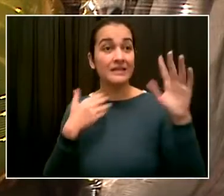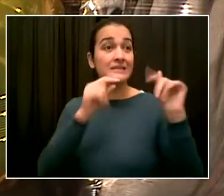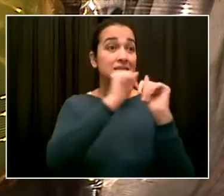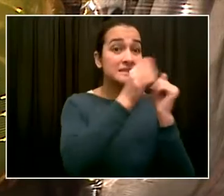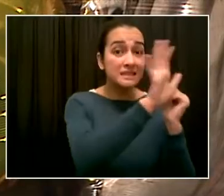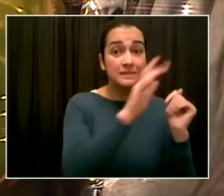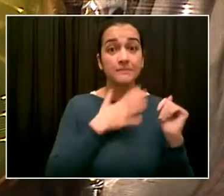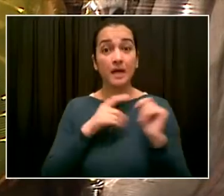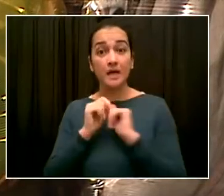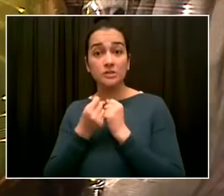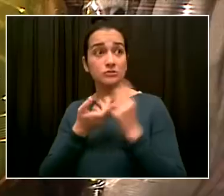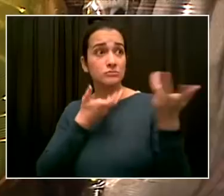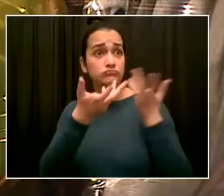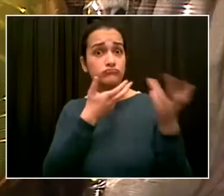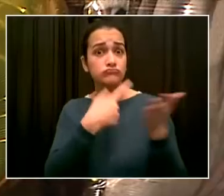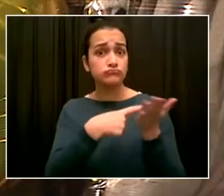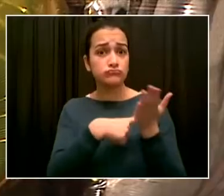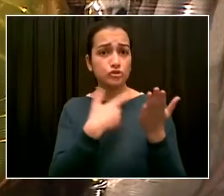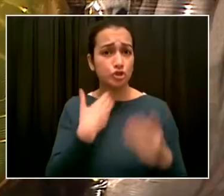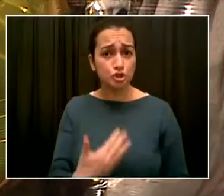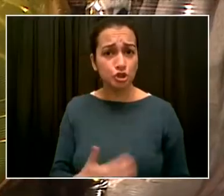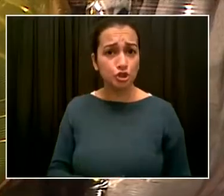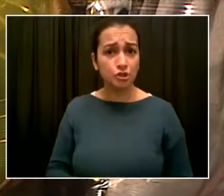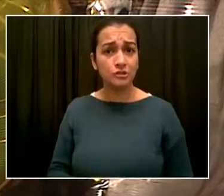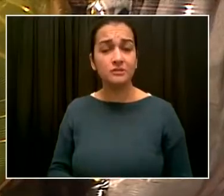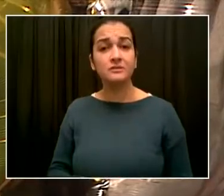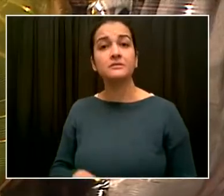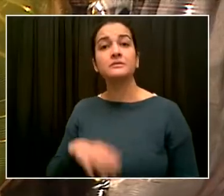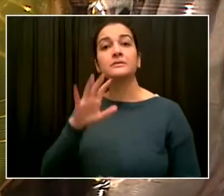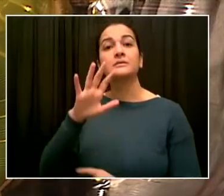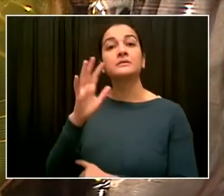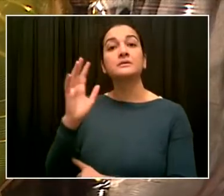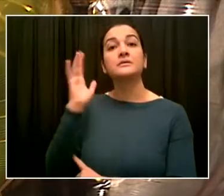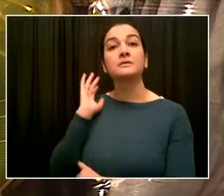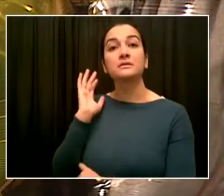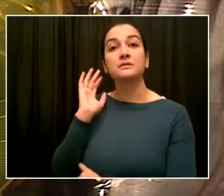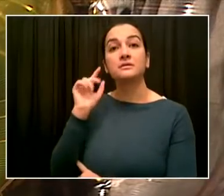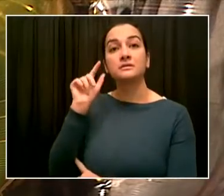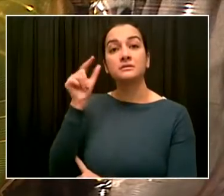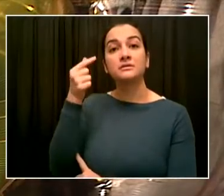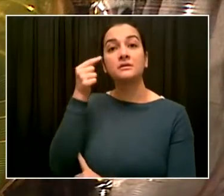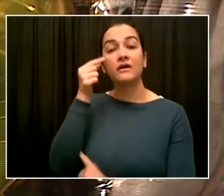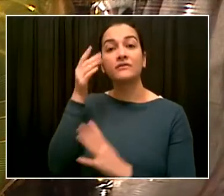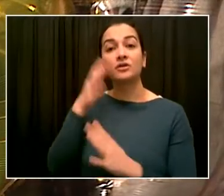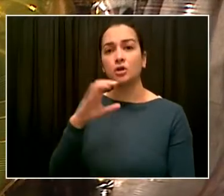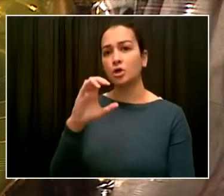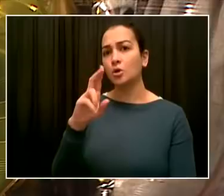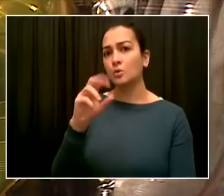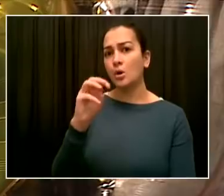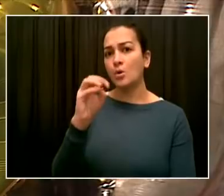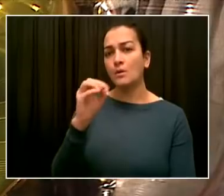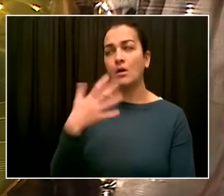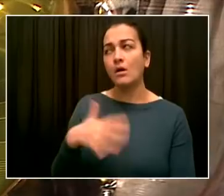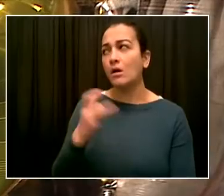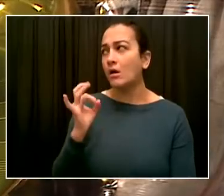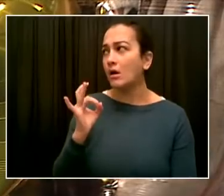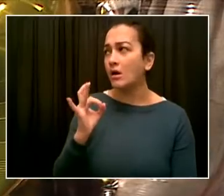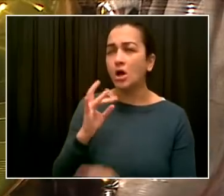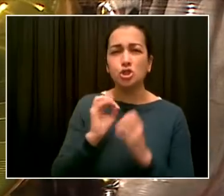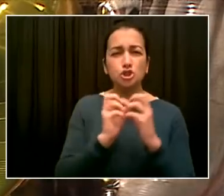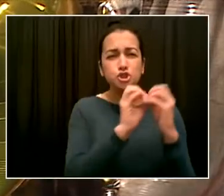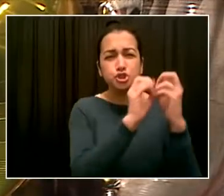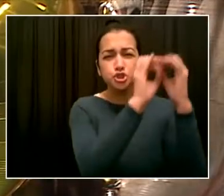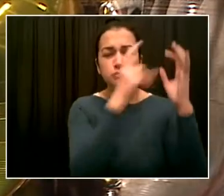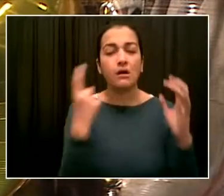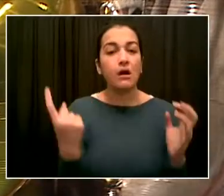the previous governor. I think that is the understatement of the century. But we disagree on this. I believe vaccine mandates are